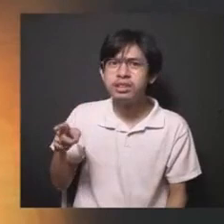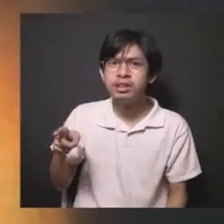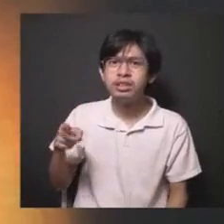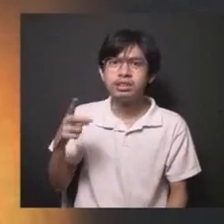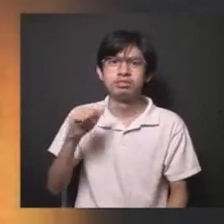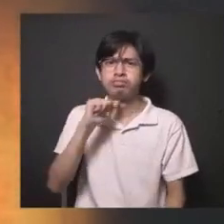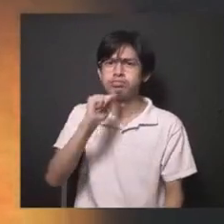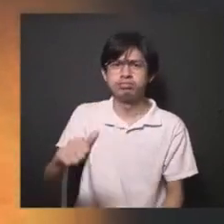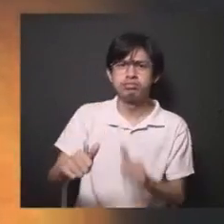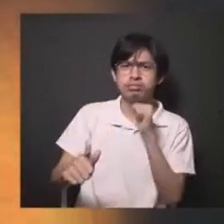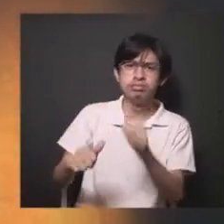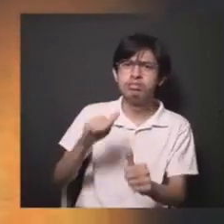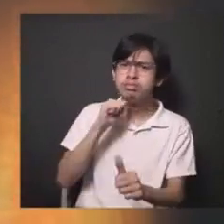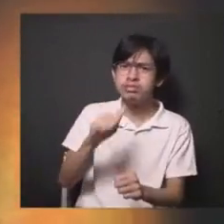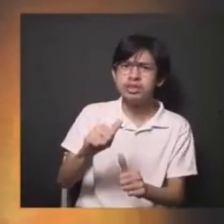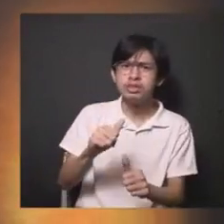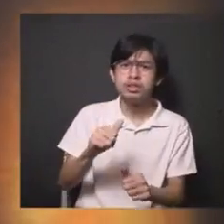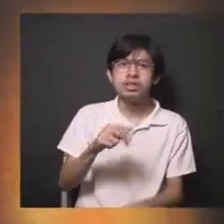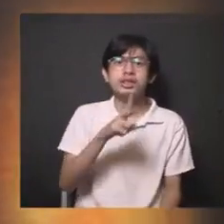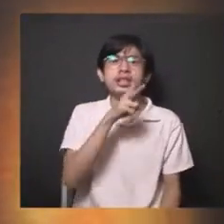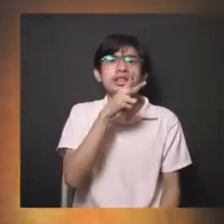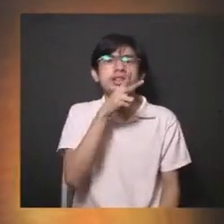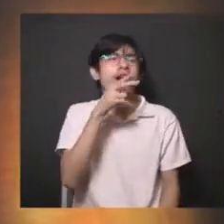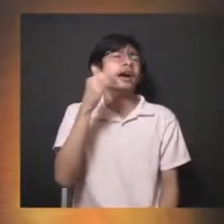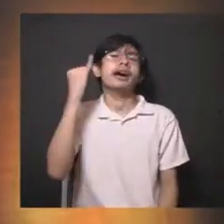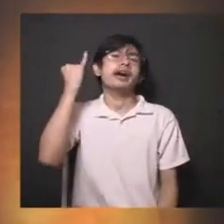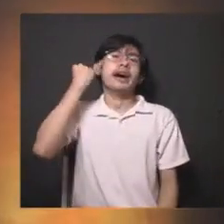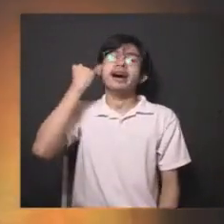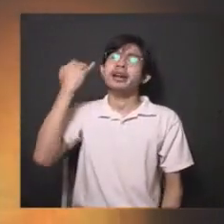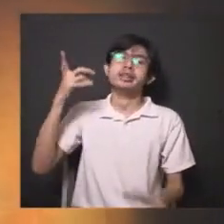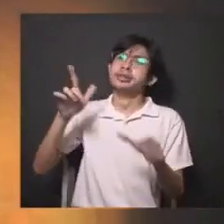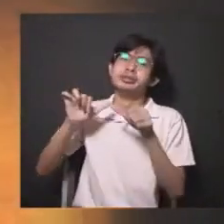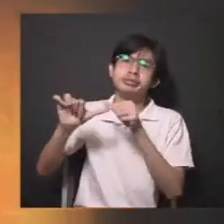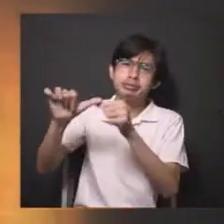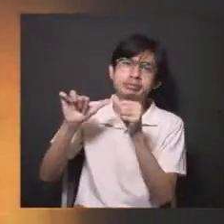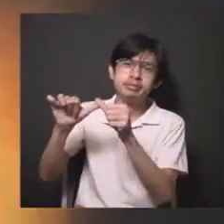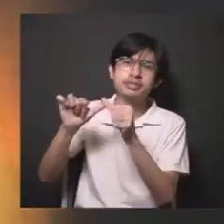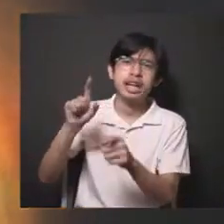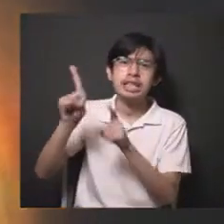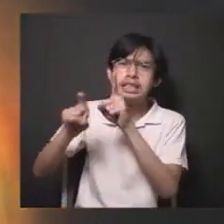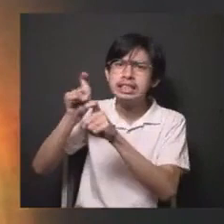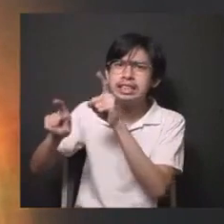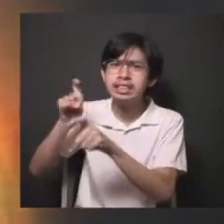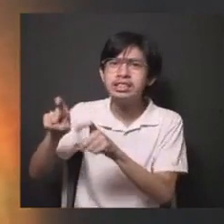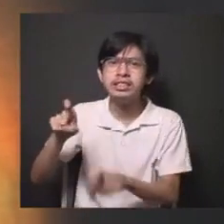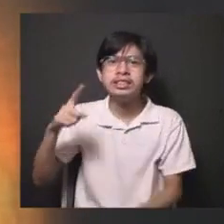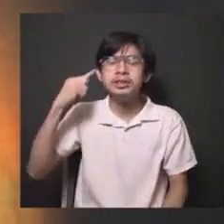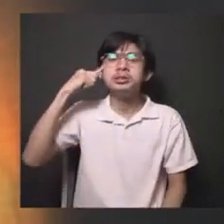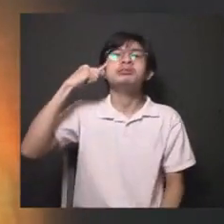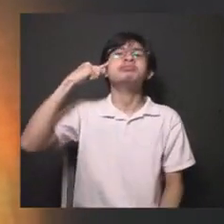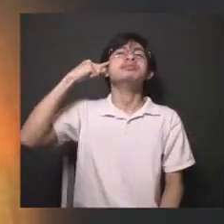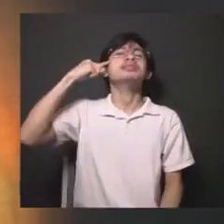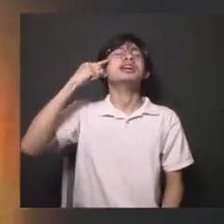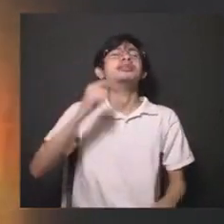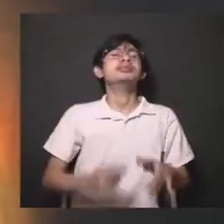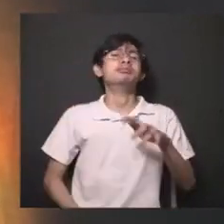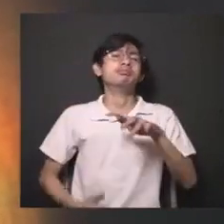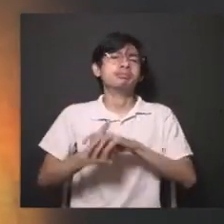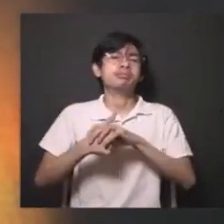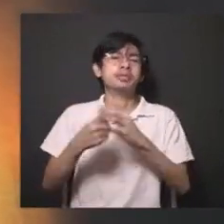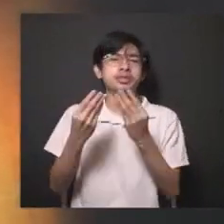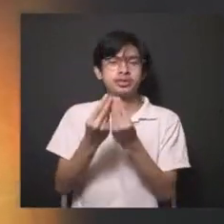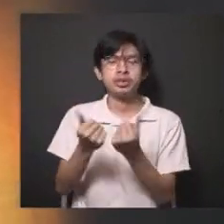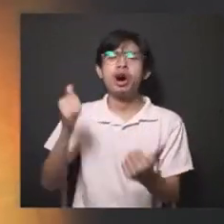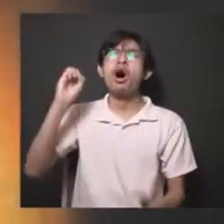then he continues on until Joseph comes up with a solution. He says, okay, I'll believe you that you're sincere